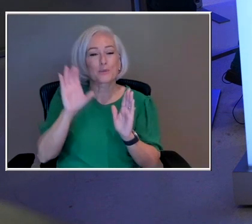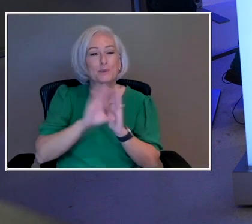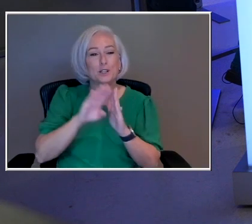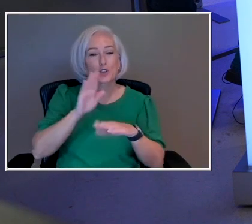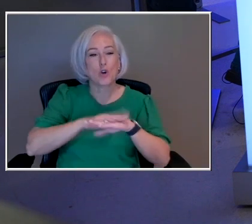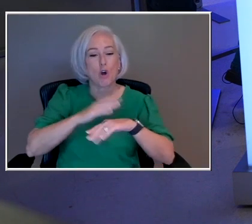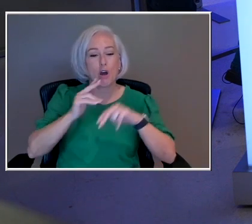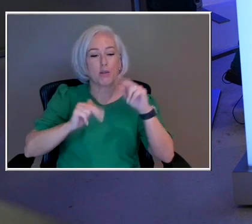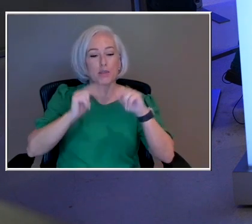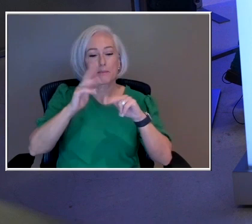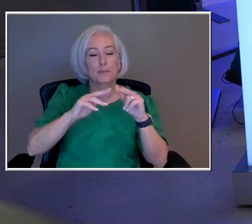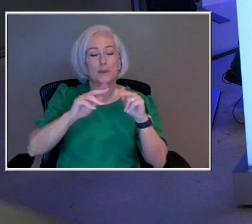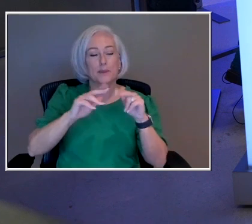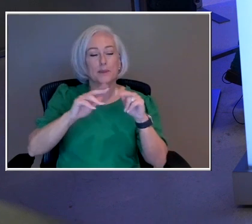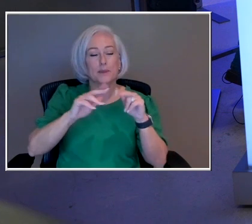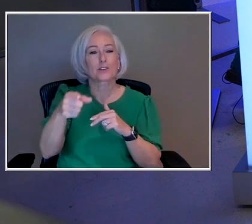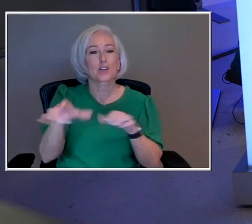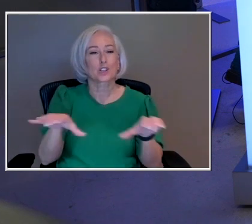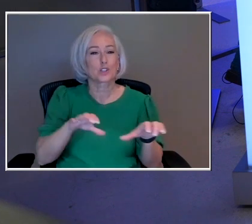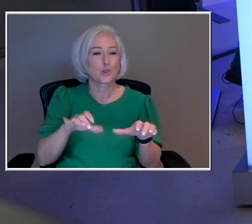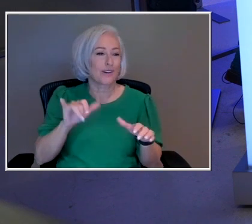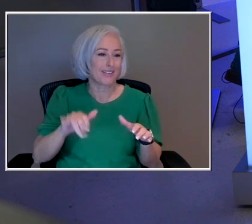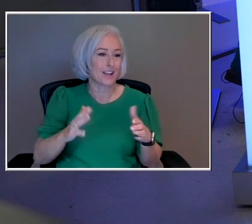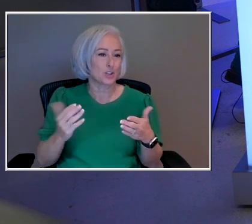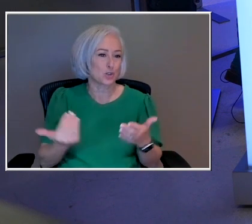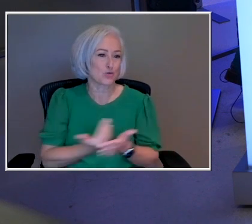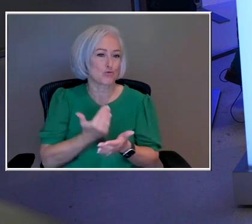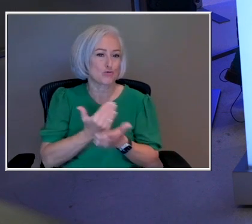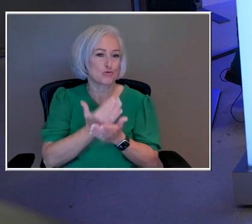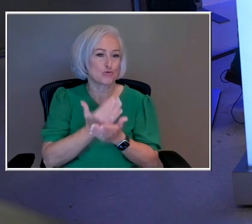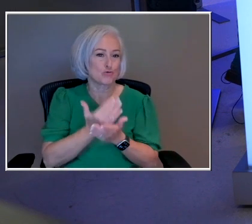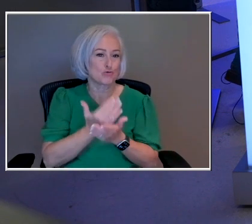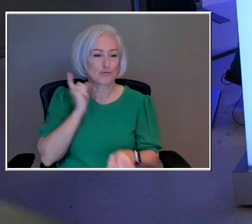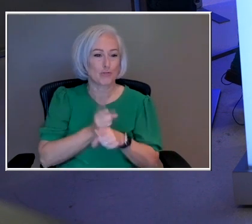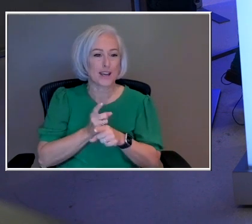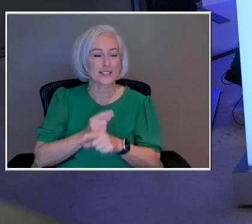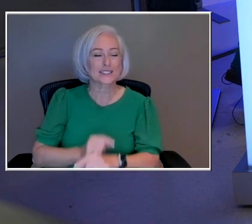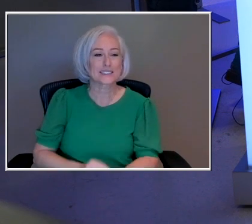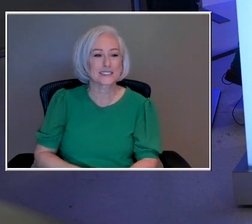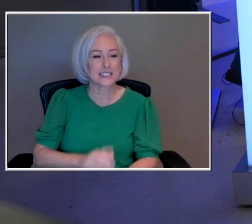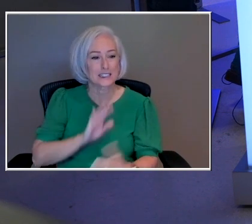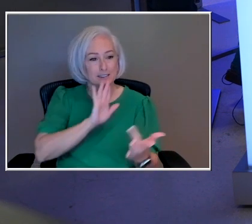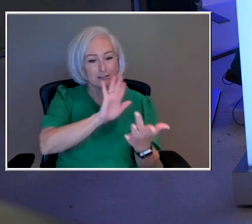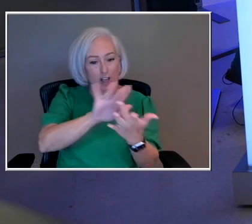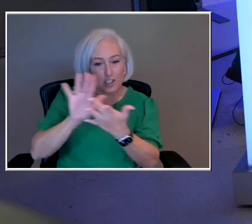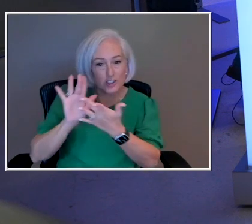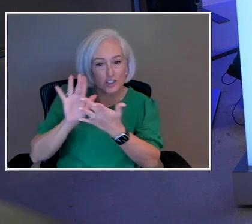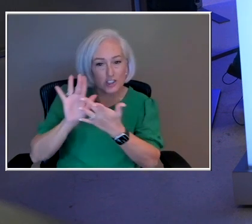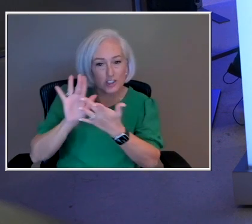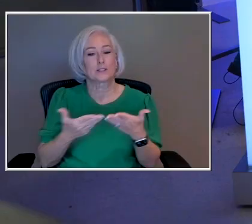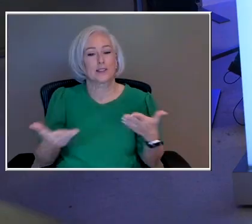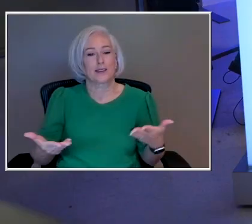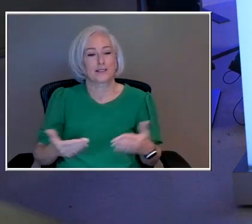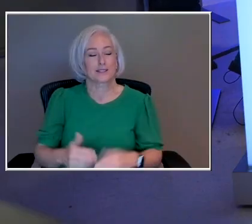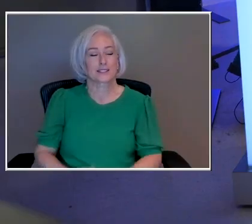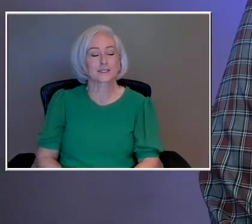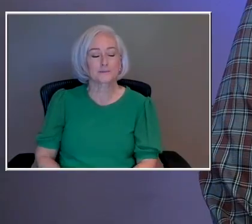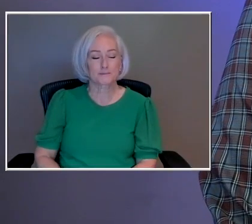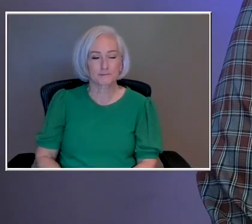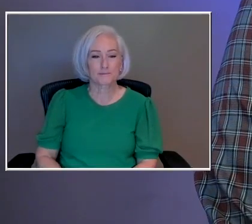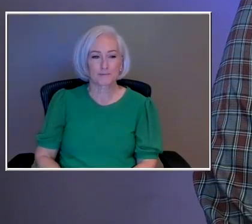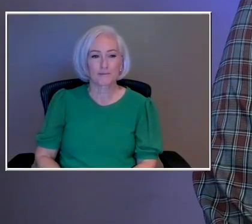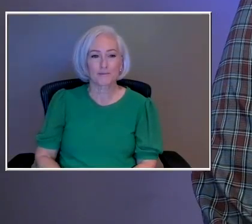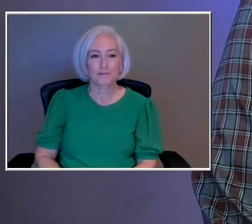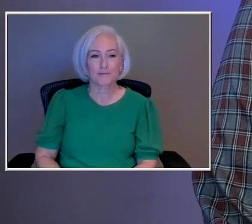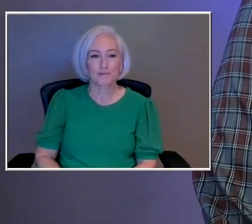community? You've kind of made this your new mission, right? You guys are reaching out and doing other things. We teamed up with Peace